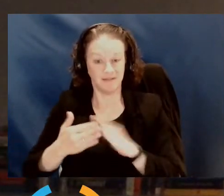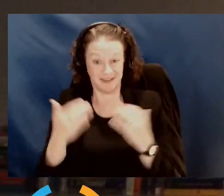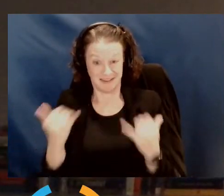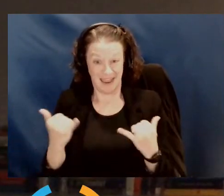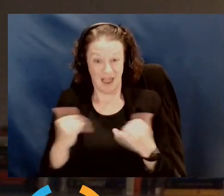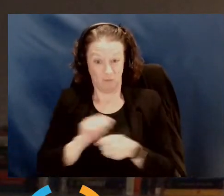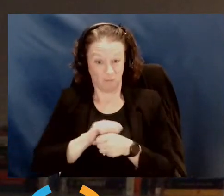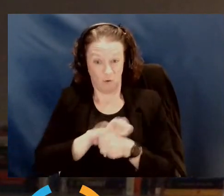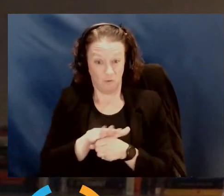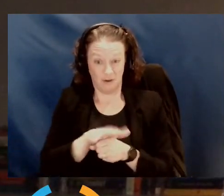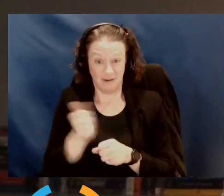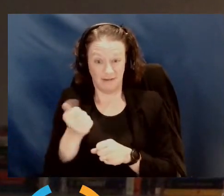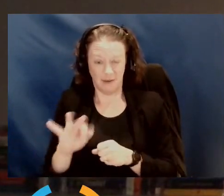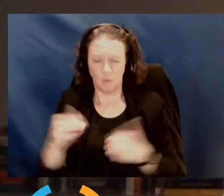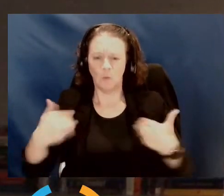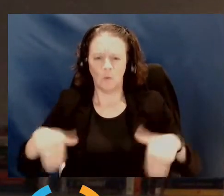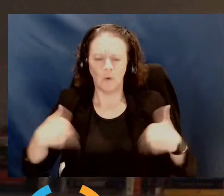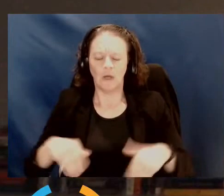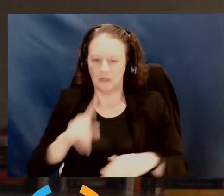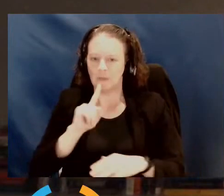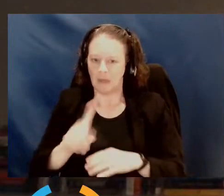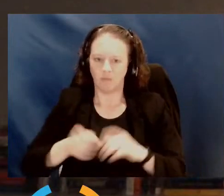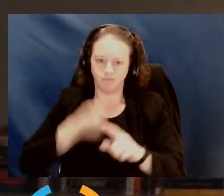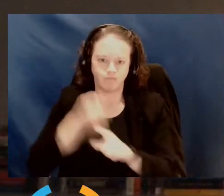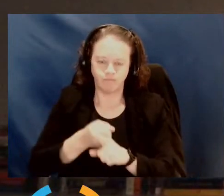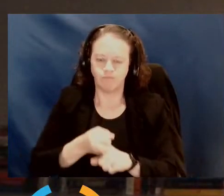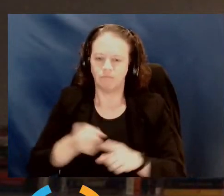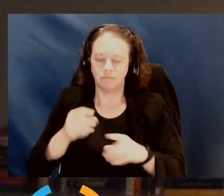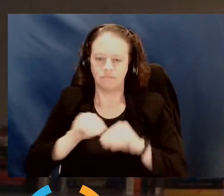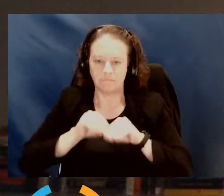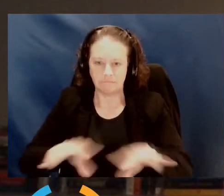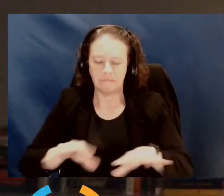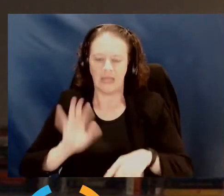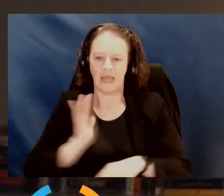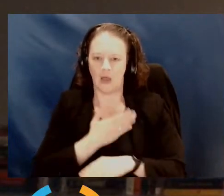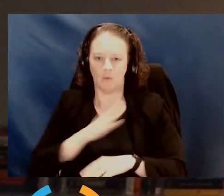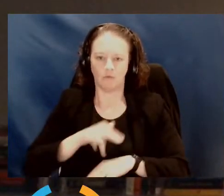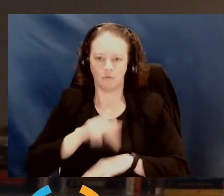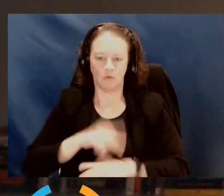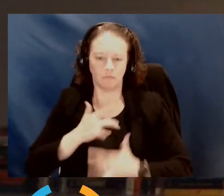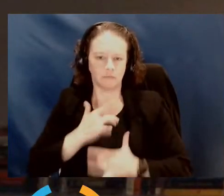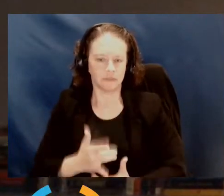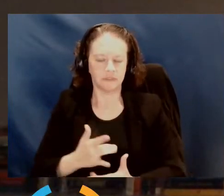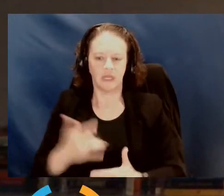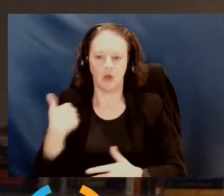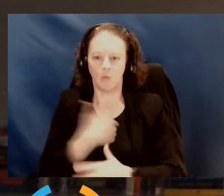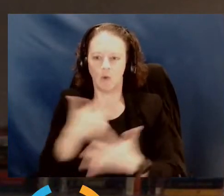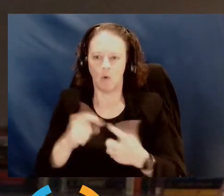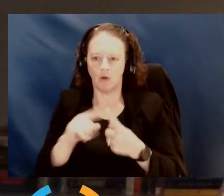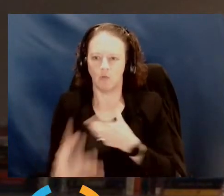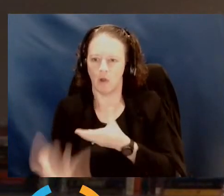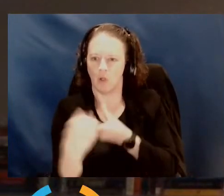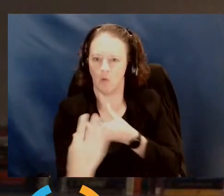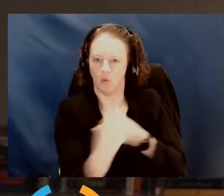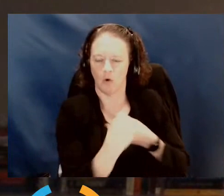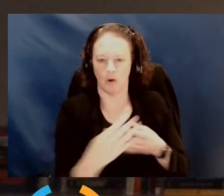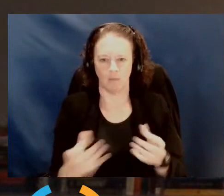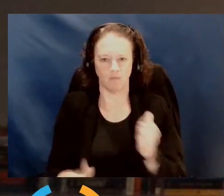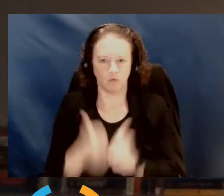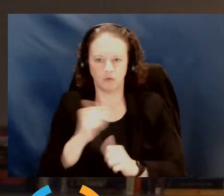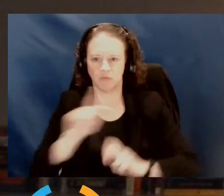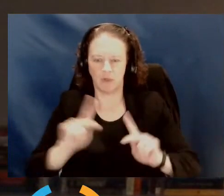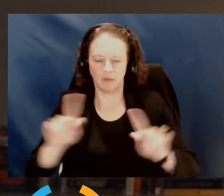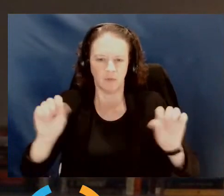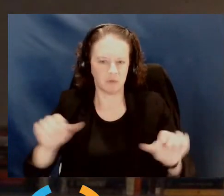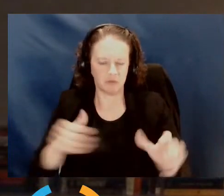City Club continues to work towards more open and inclusive public squares. City Club has been sustained